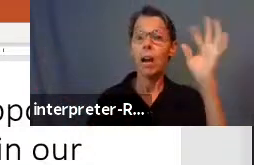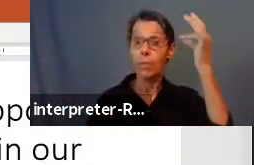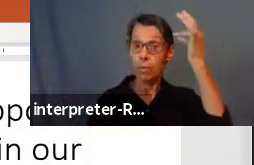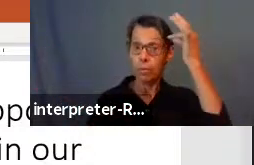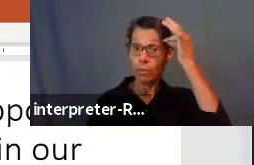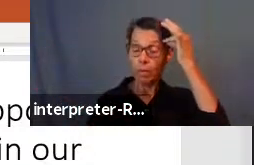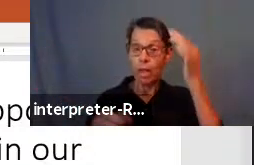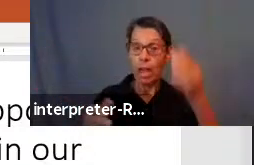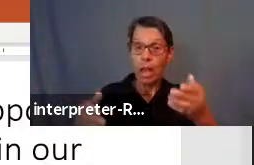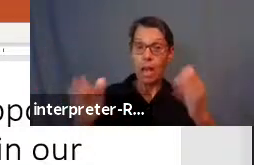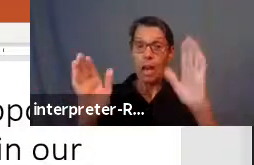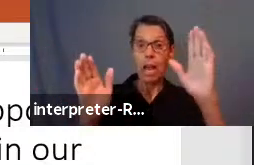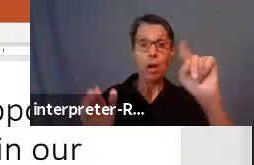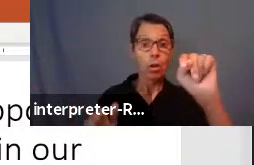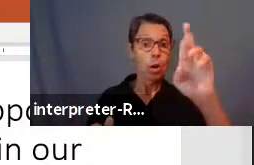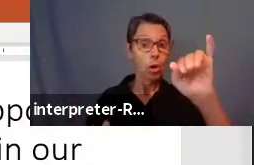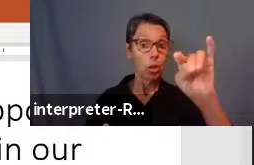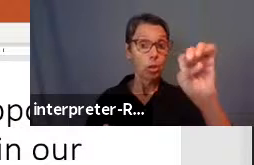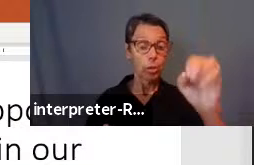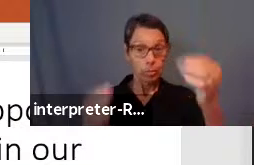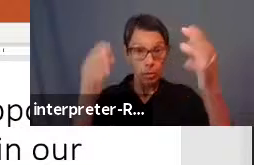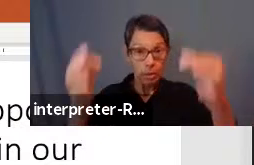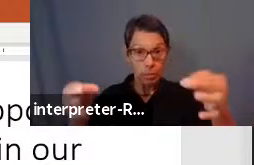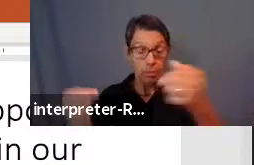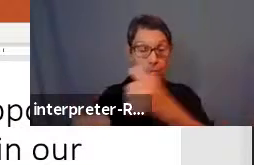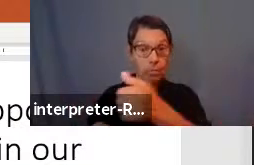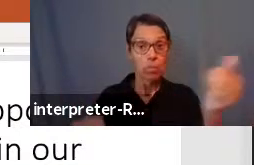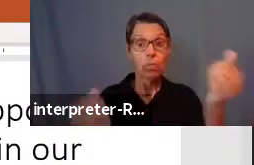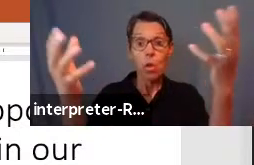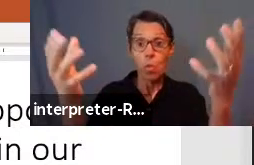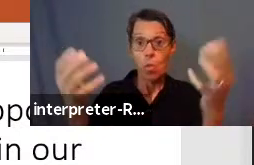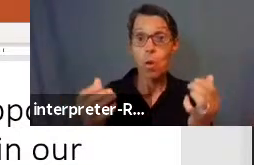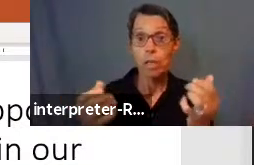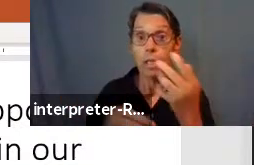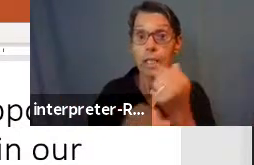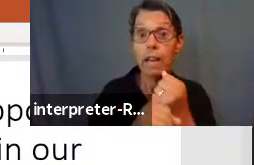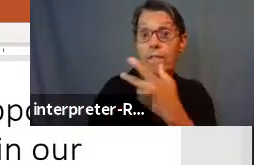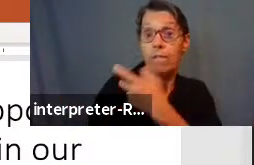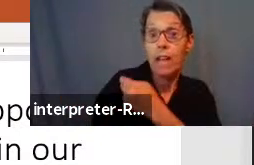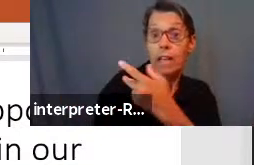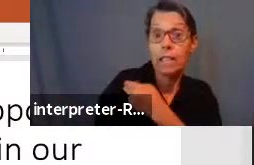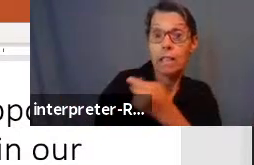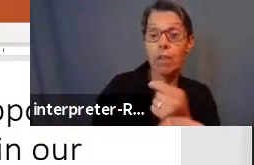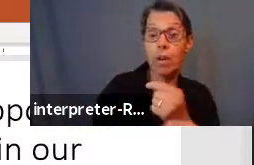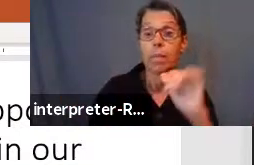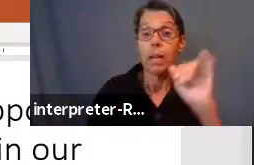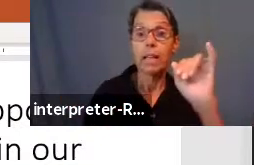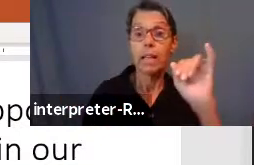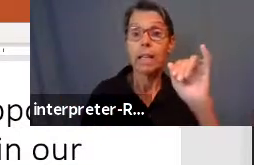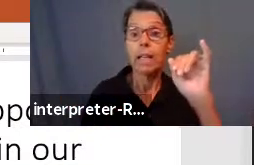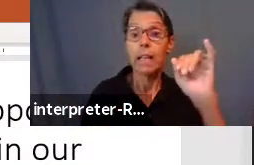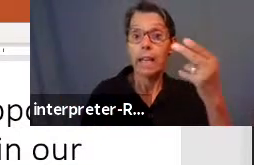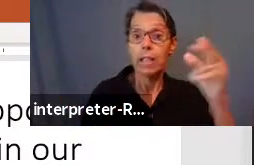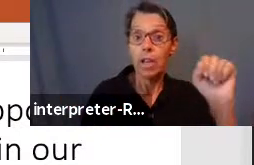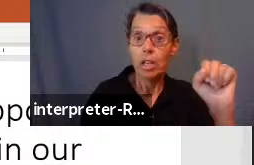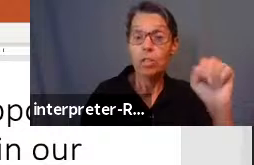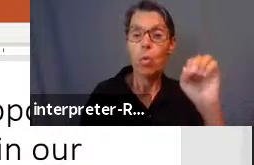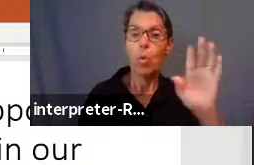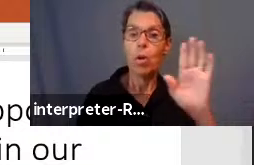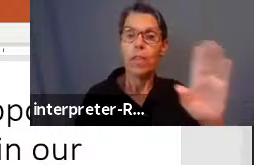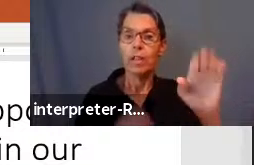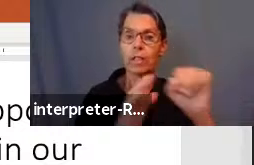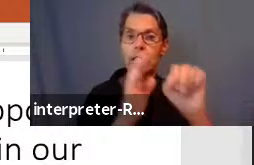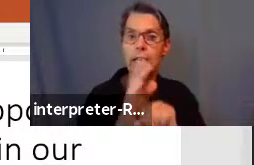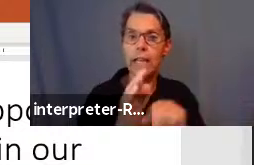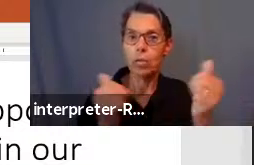tribes to determine whether they wanted to receive vaccine from the Indian Health Service or the state that they were in. The